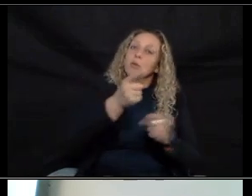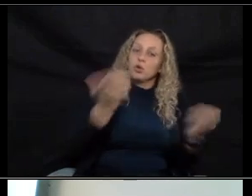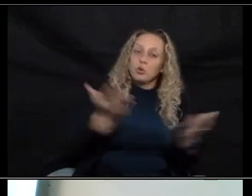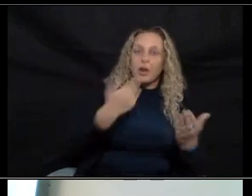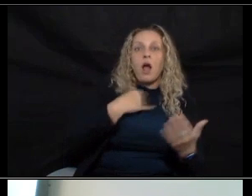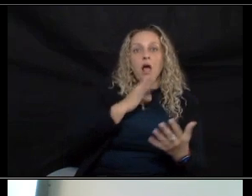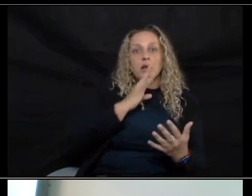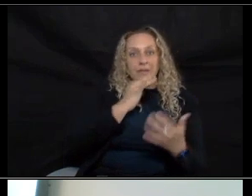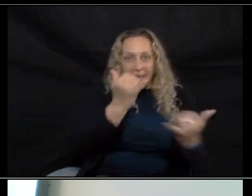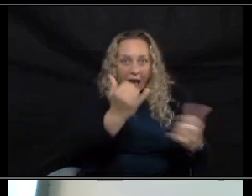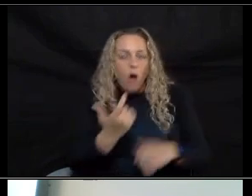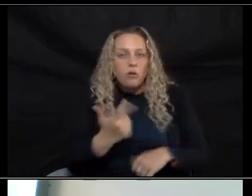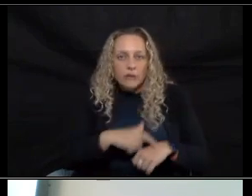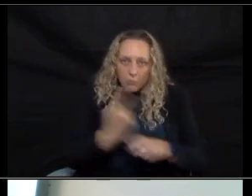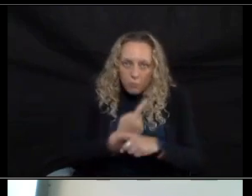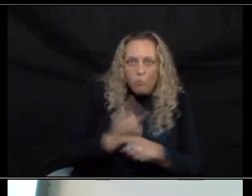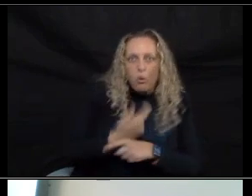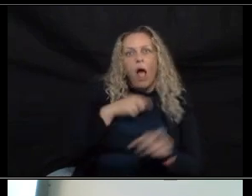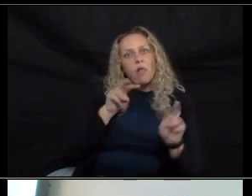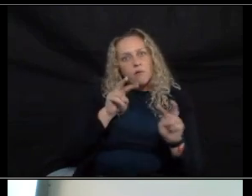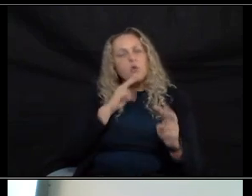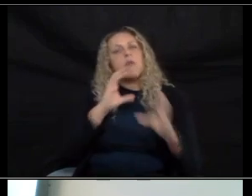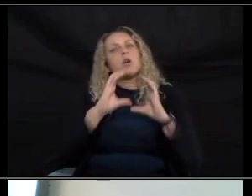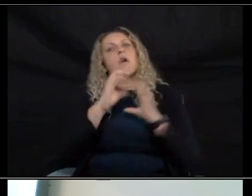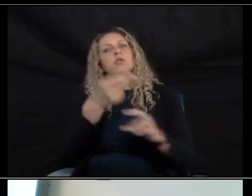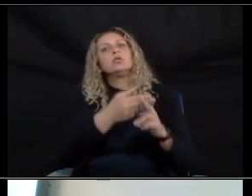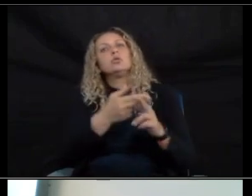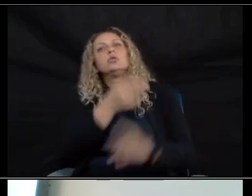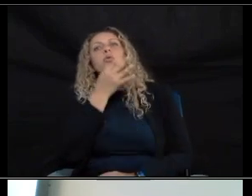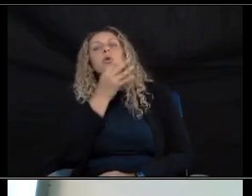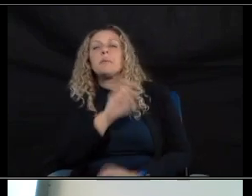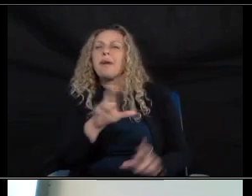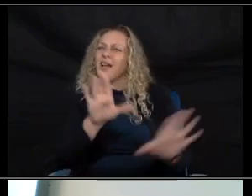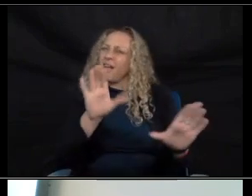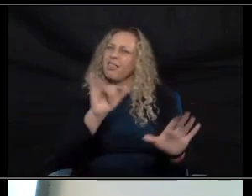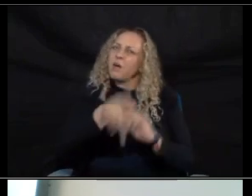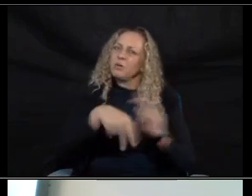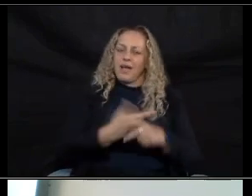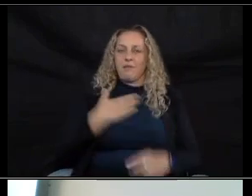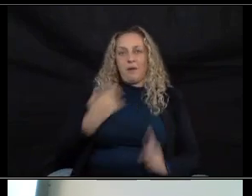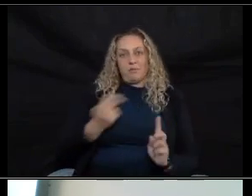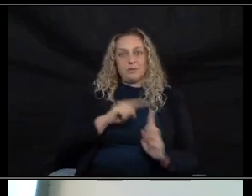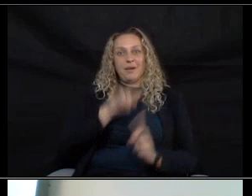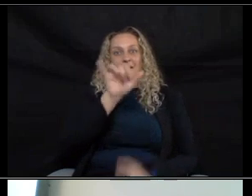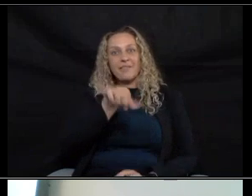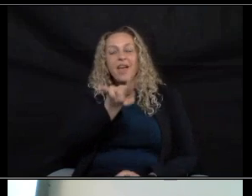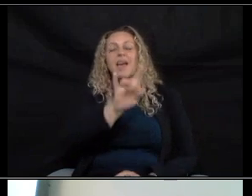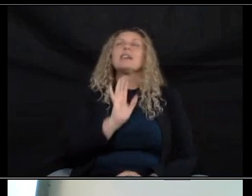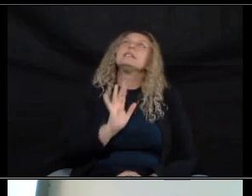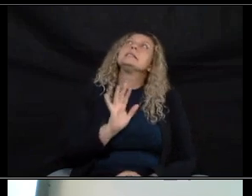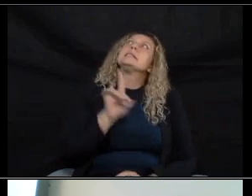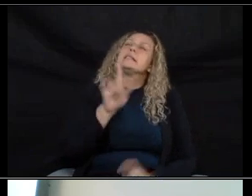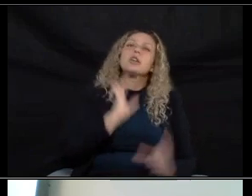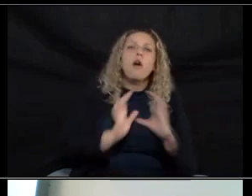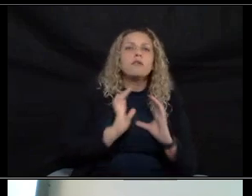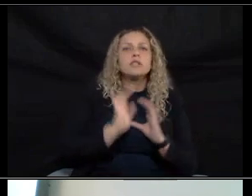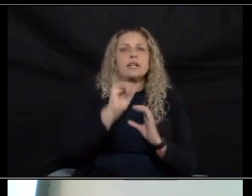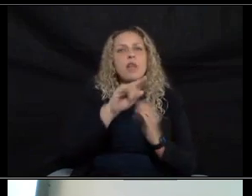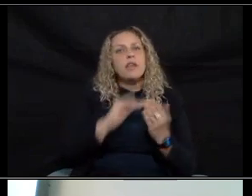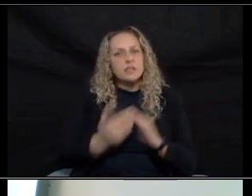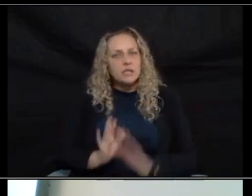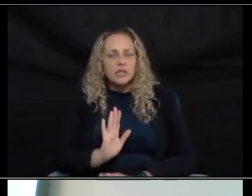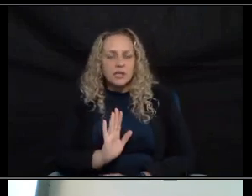with you. And I look forward to having a conversation with you shortly. But that's kind of where I'm at, is that it's a conversation of the